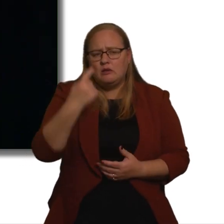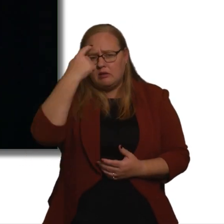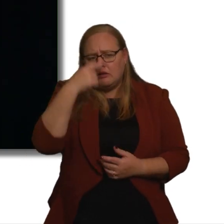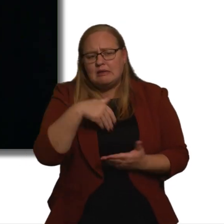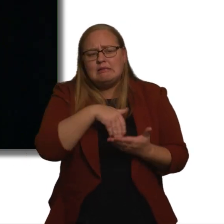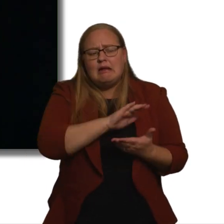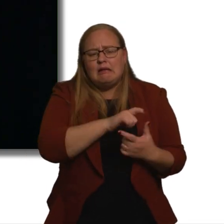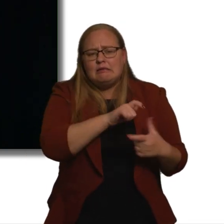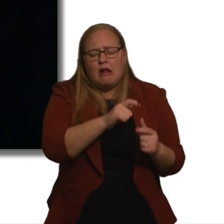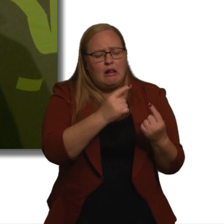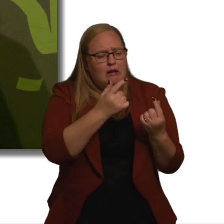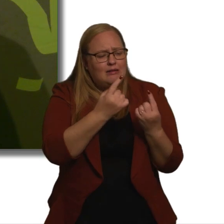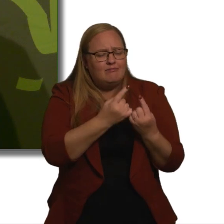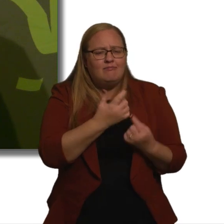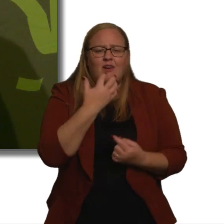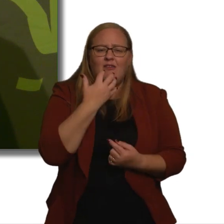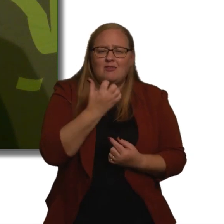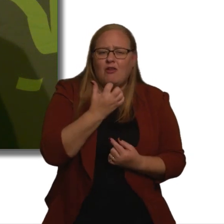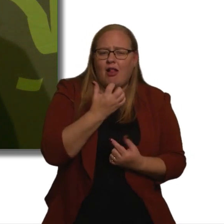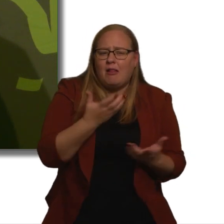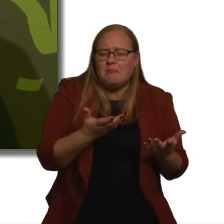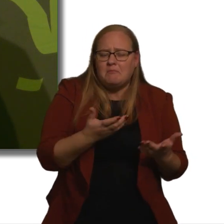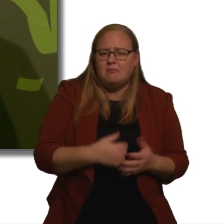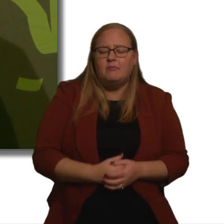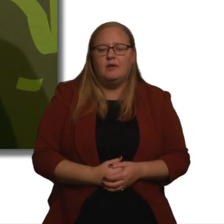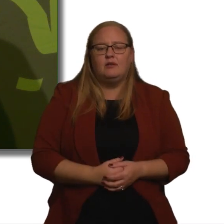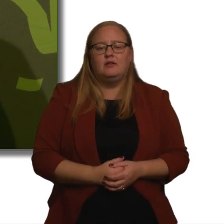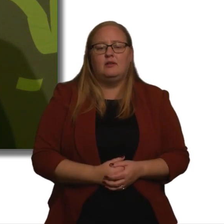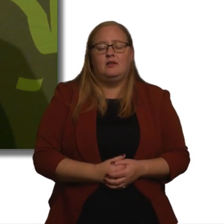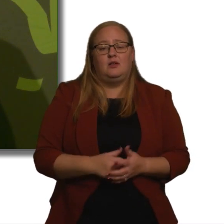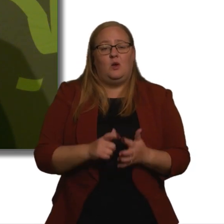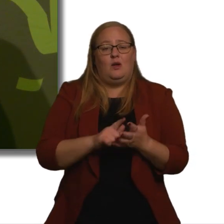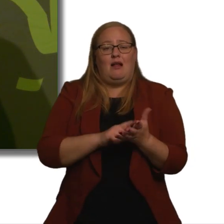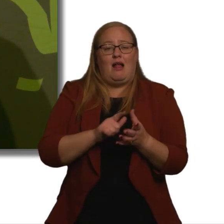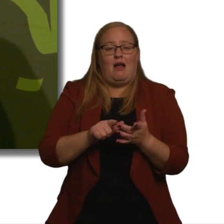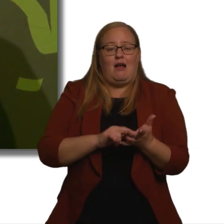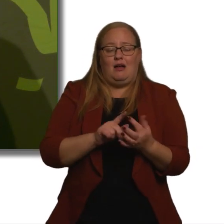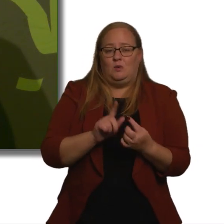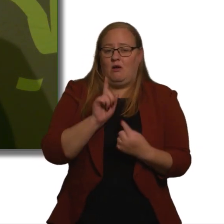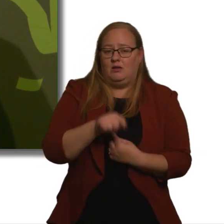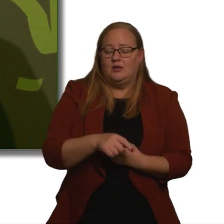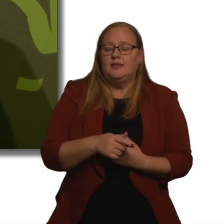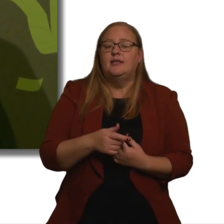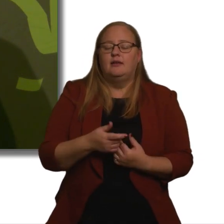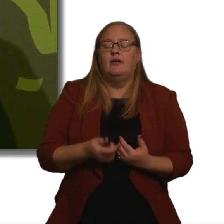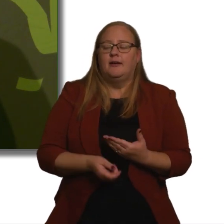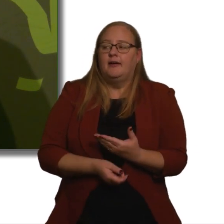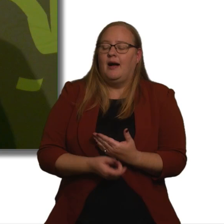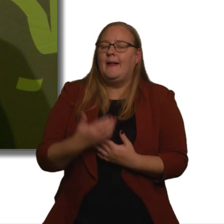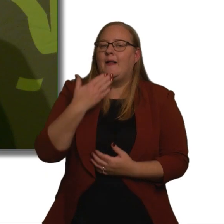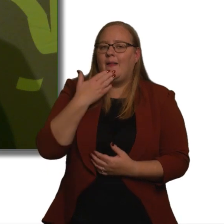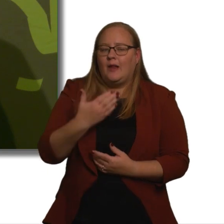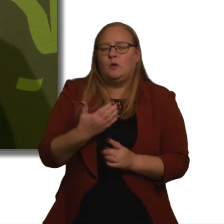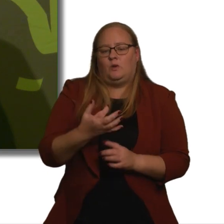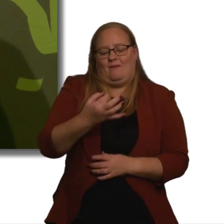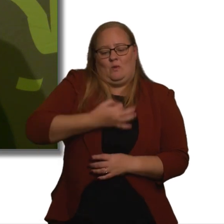Elaine. Well, thank you very much, Lawrence, for that question. And I really do recognise